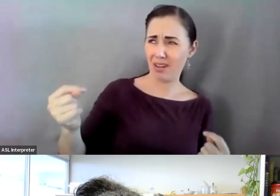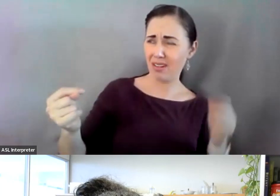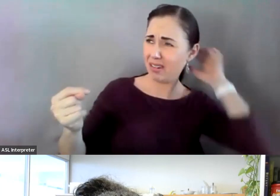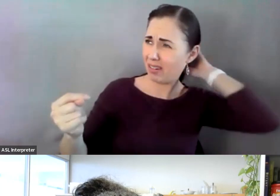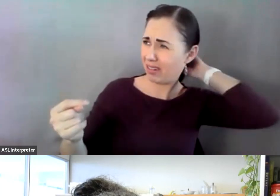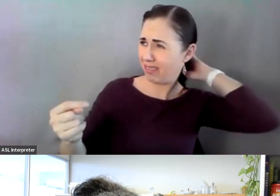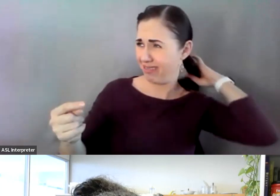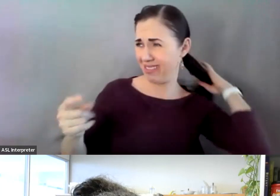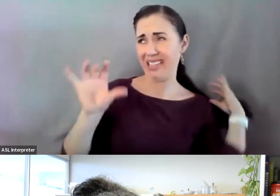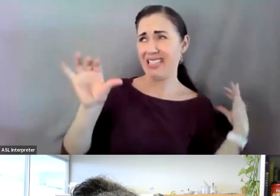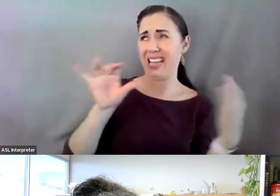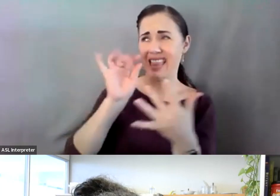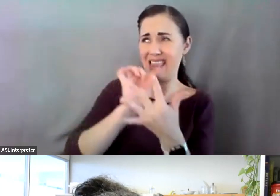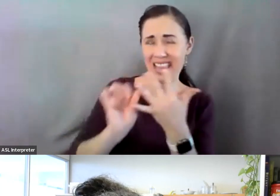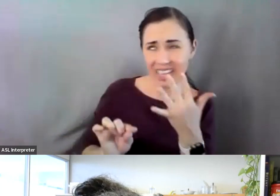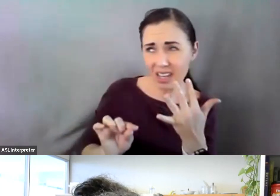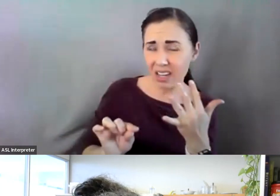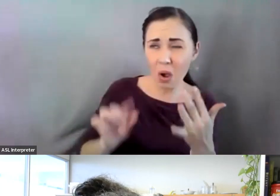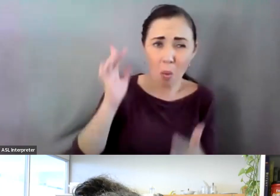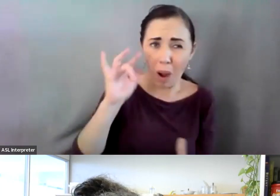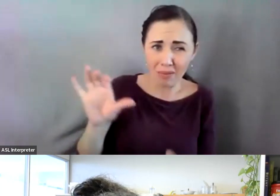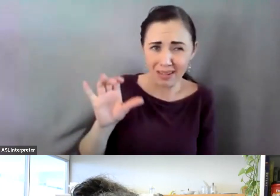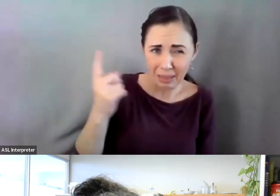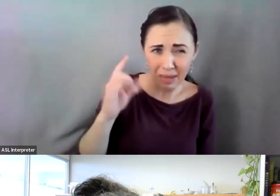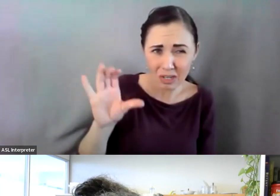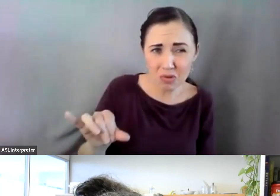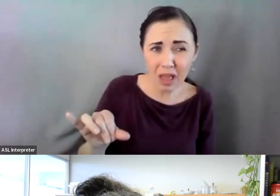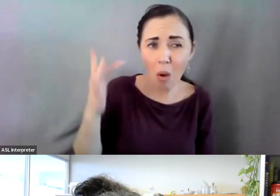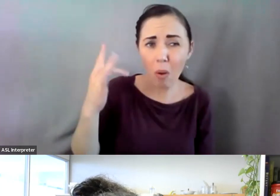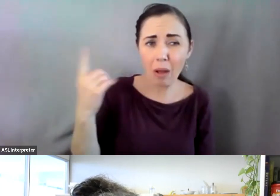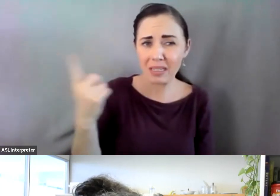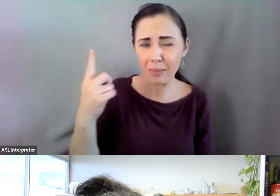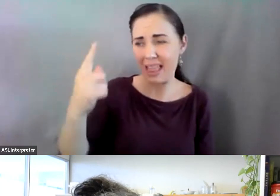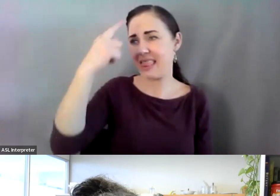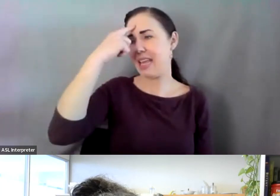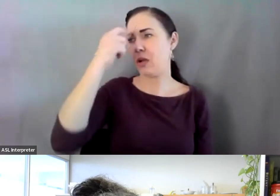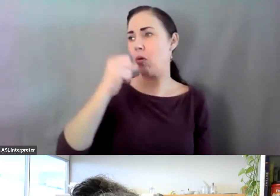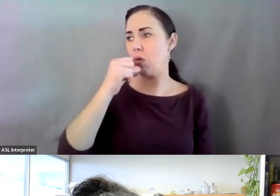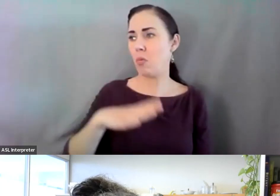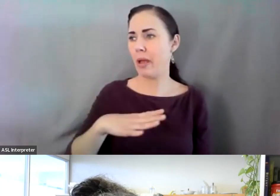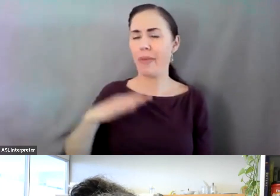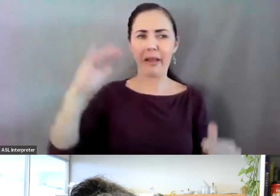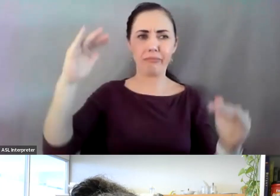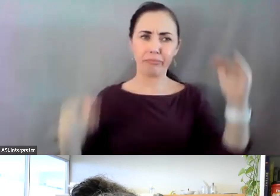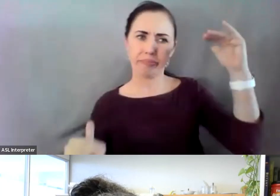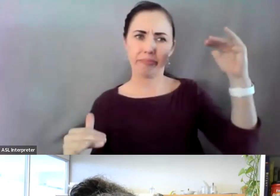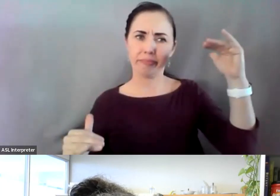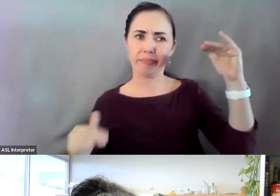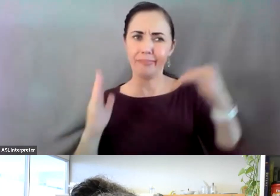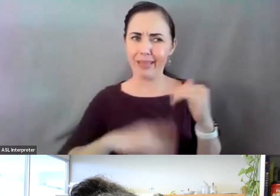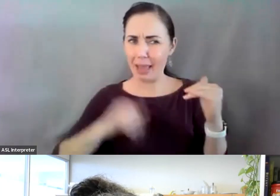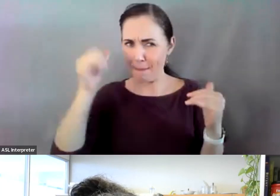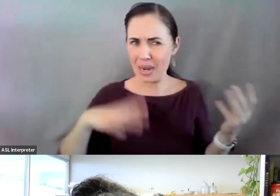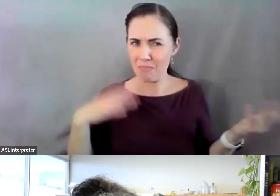They did that? I don't understand. Why would somebody do that? Why would somebody ever think that women were less capable than